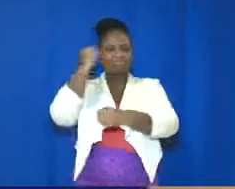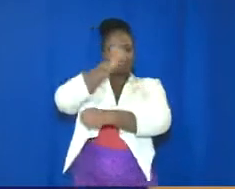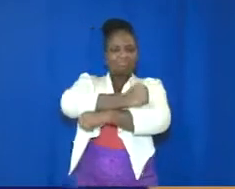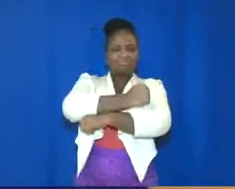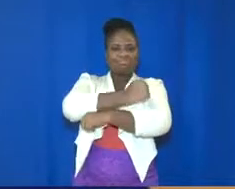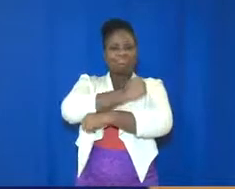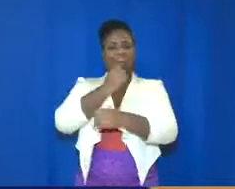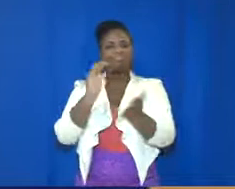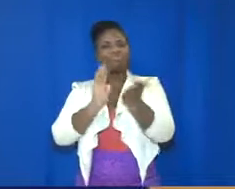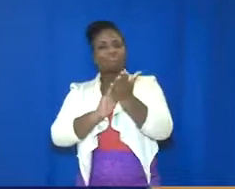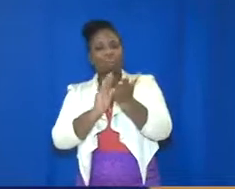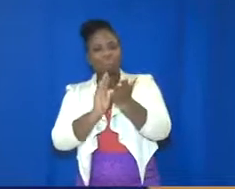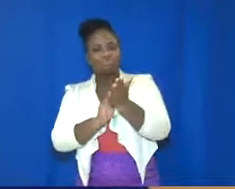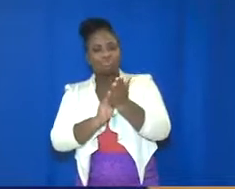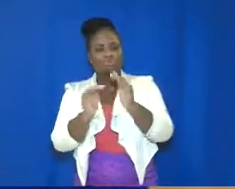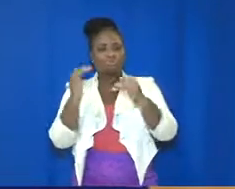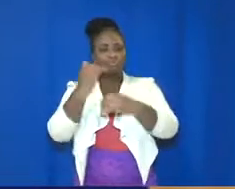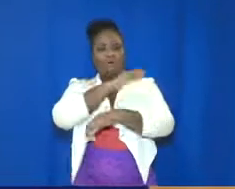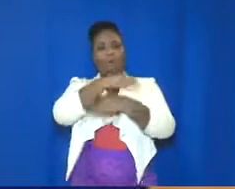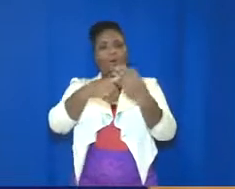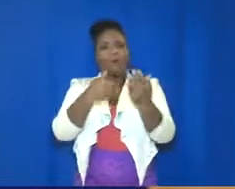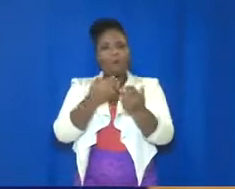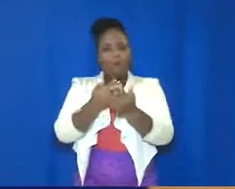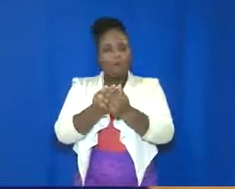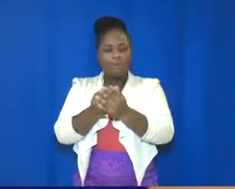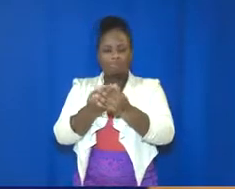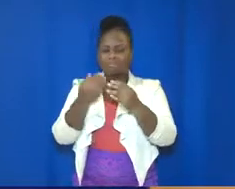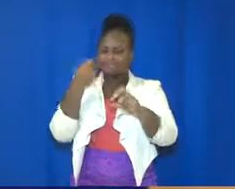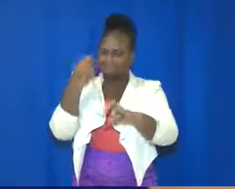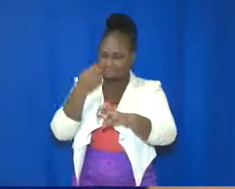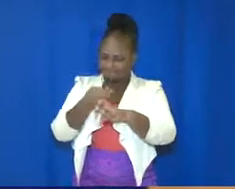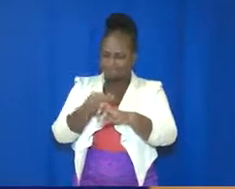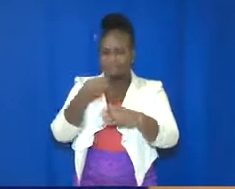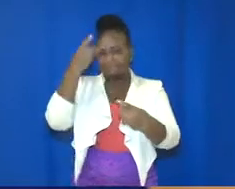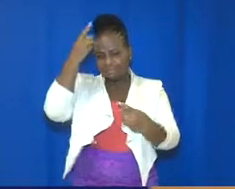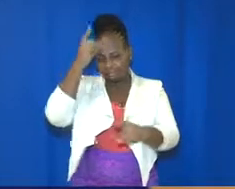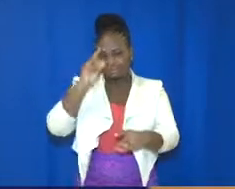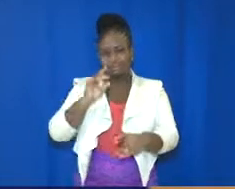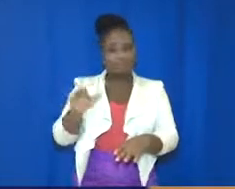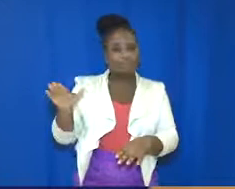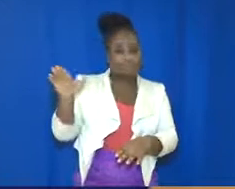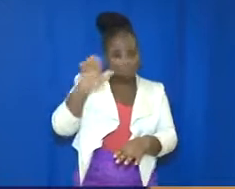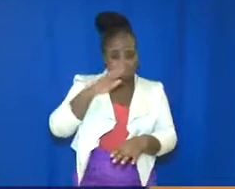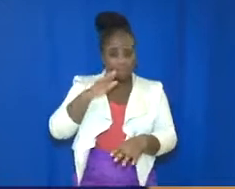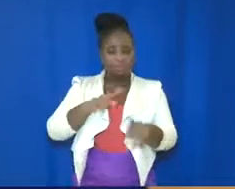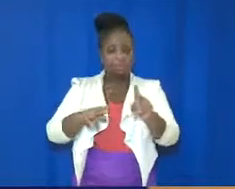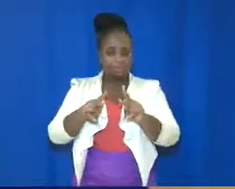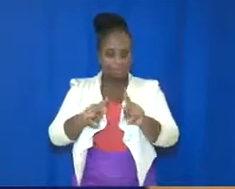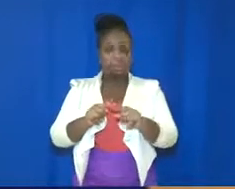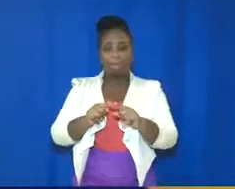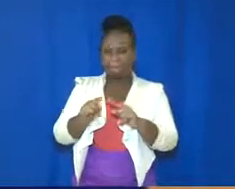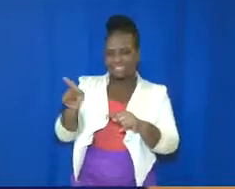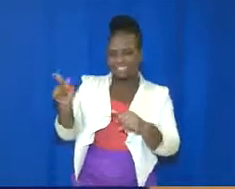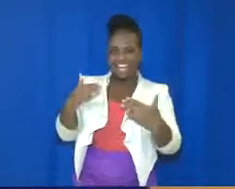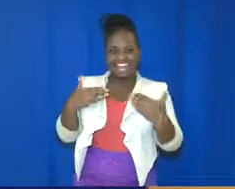closure of our schools and our borders have imposed considerable difficulties on all of us. But